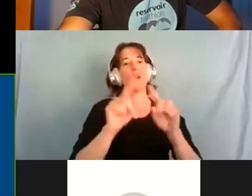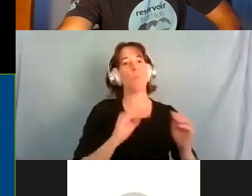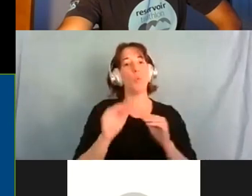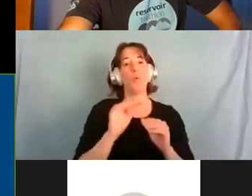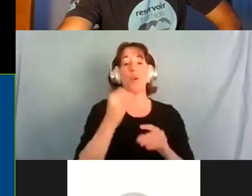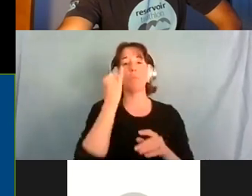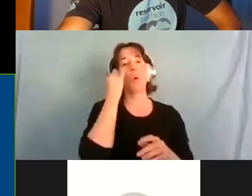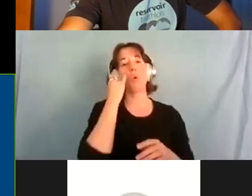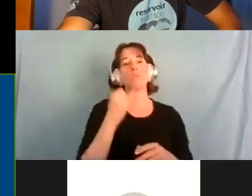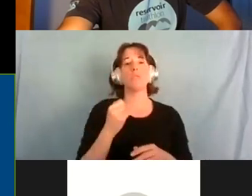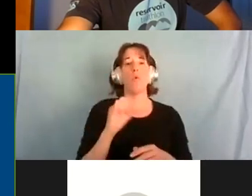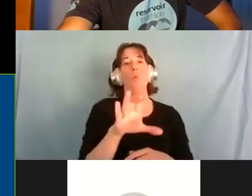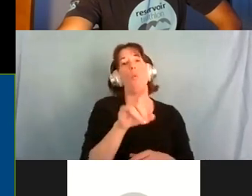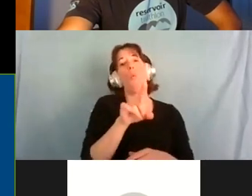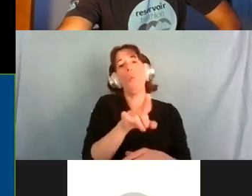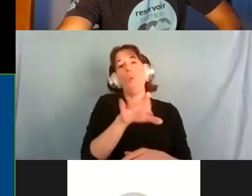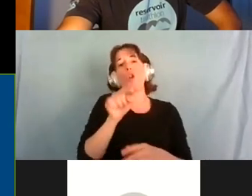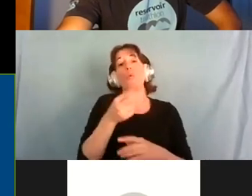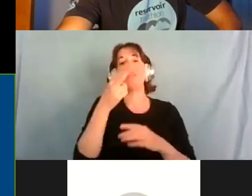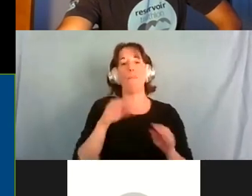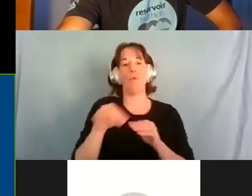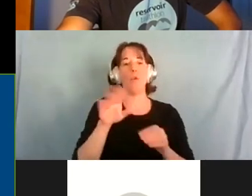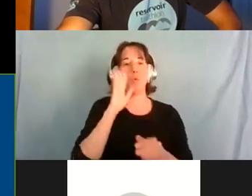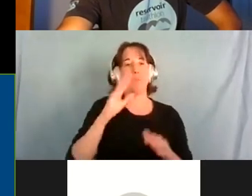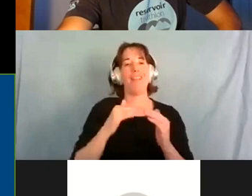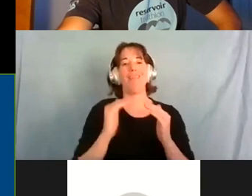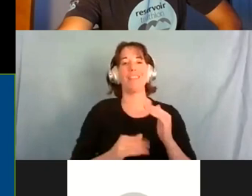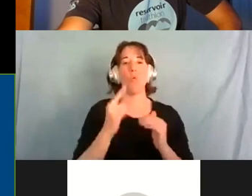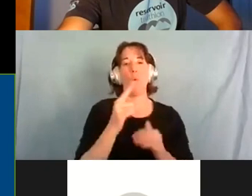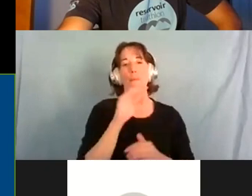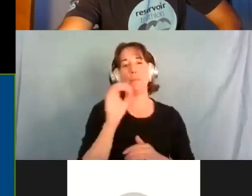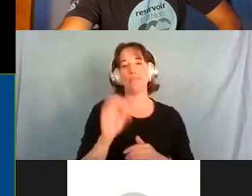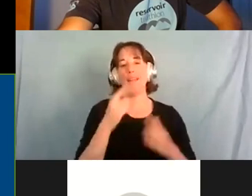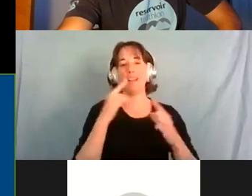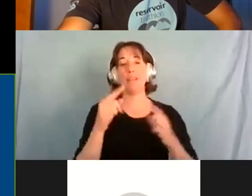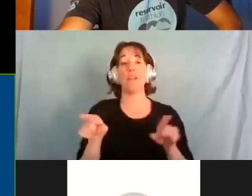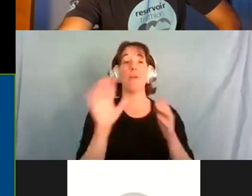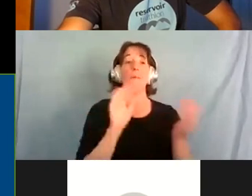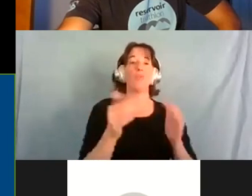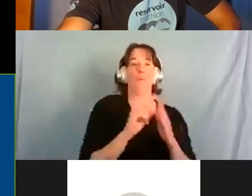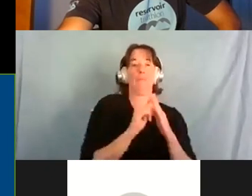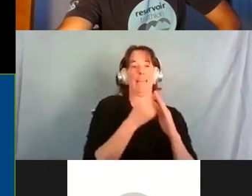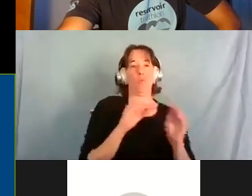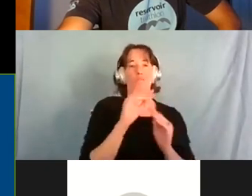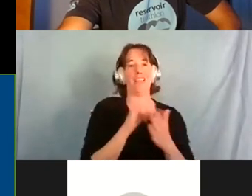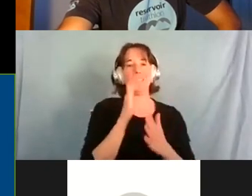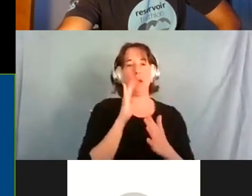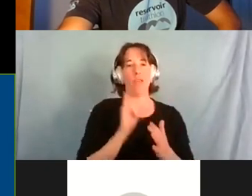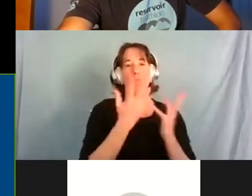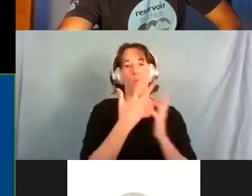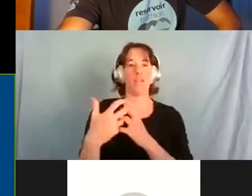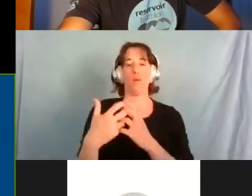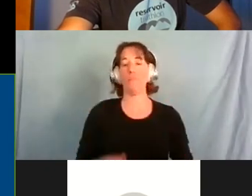probably less than 1% as effective as your beginning move. So that's how that works out. Okay,